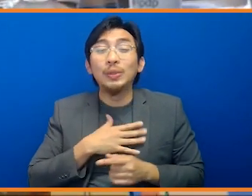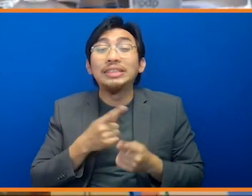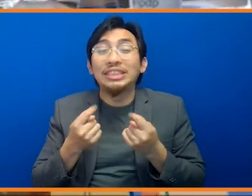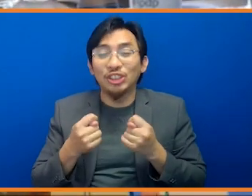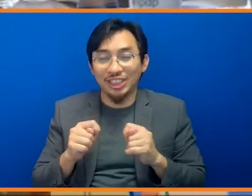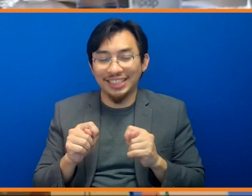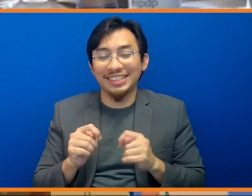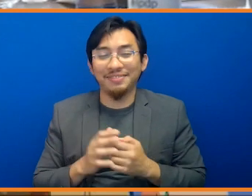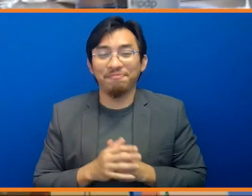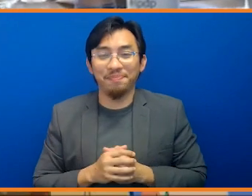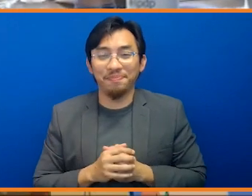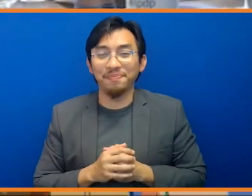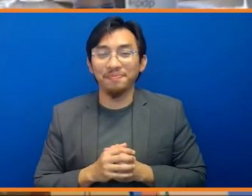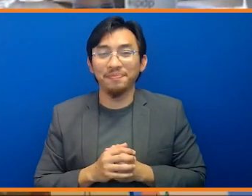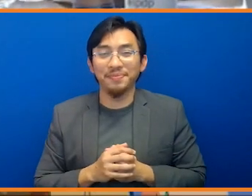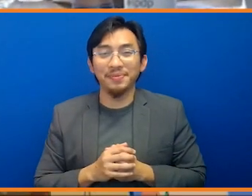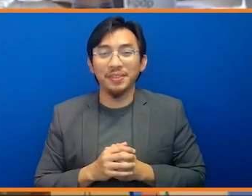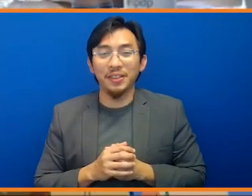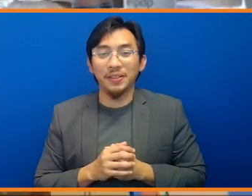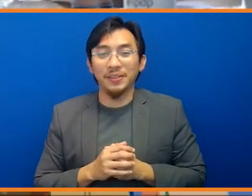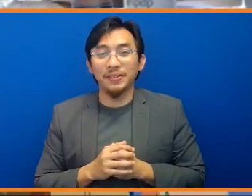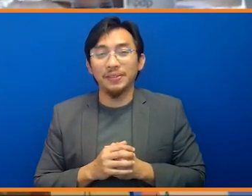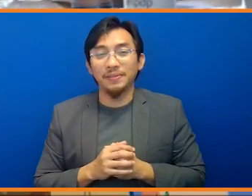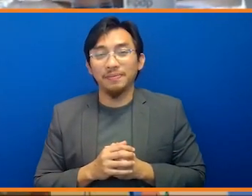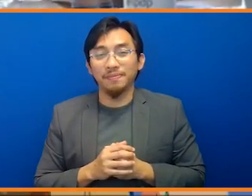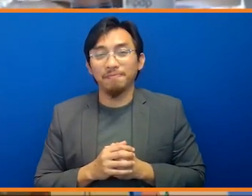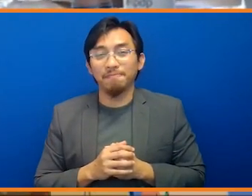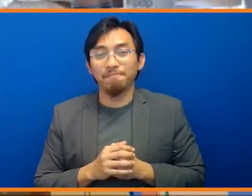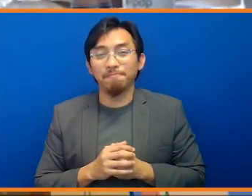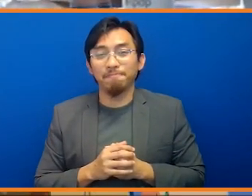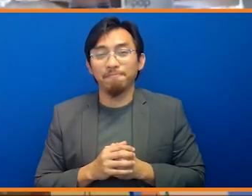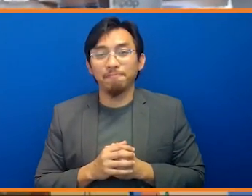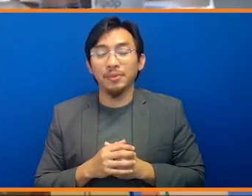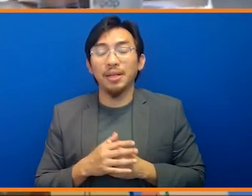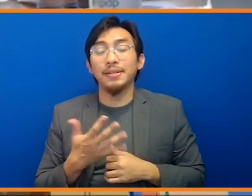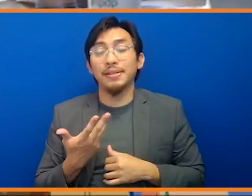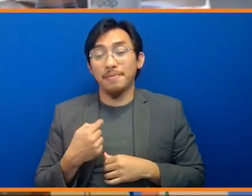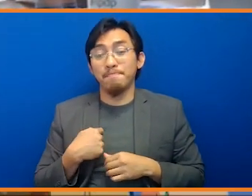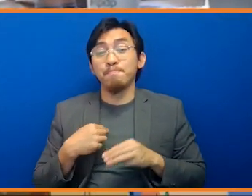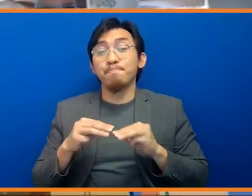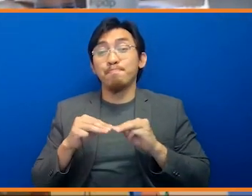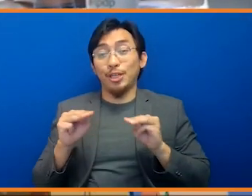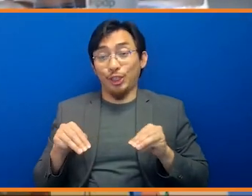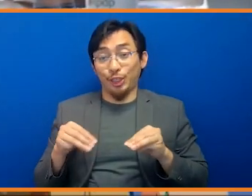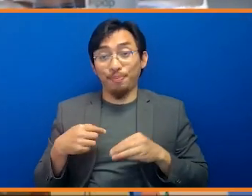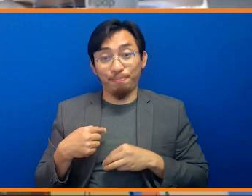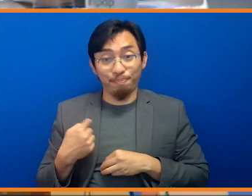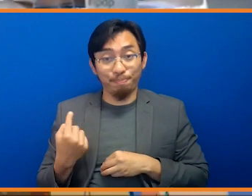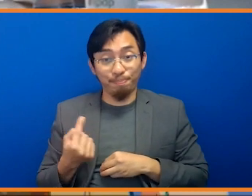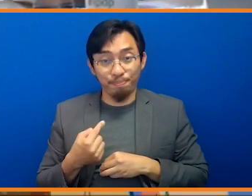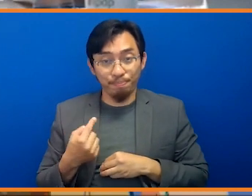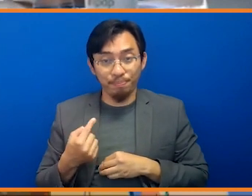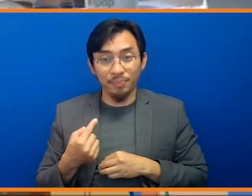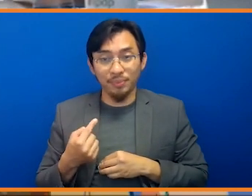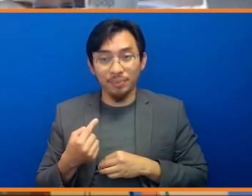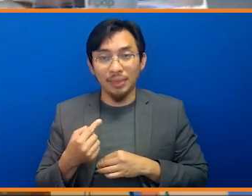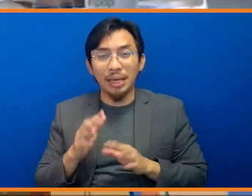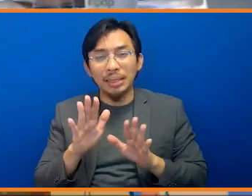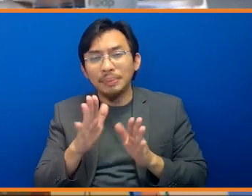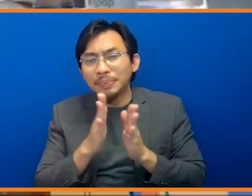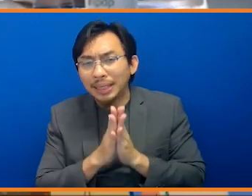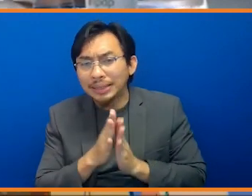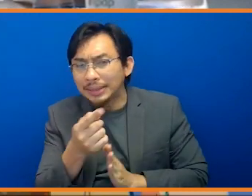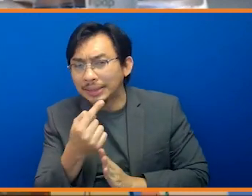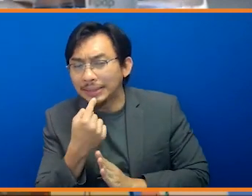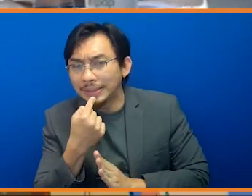Yes, I want to try. Mhm. So our museum, like you Please, say before, please mention your